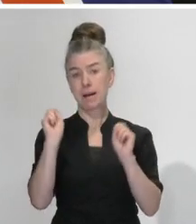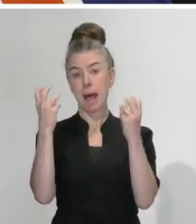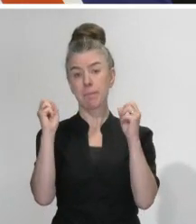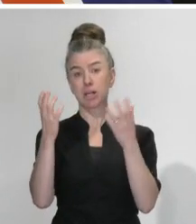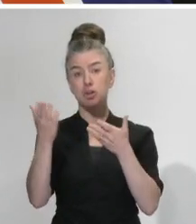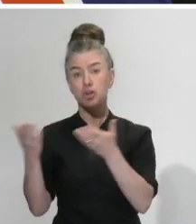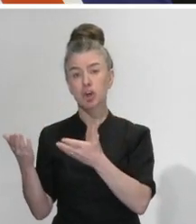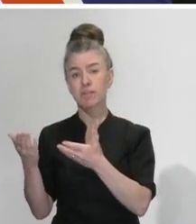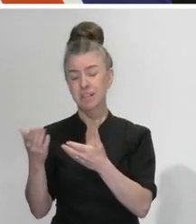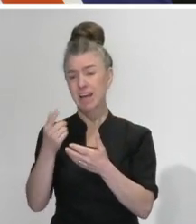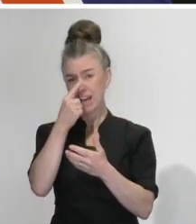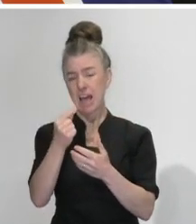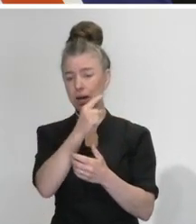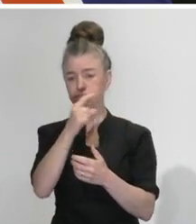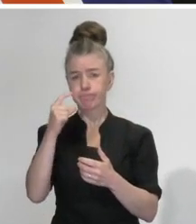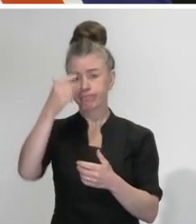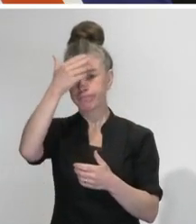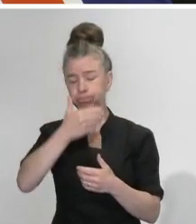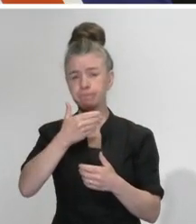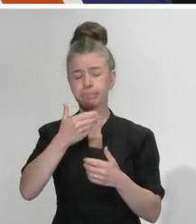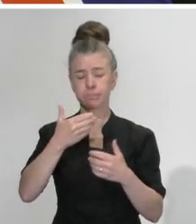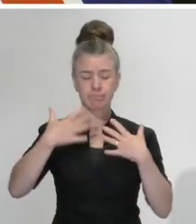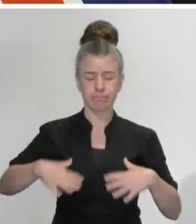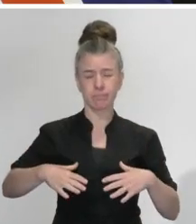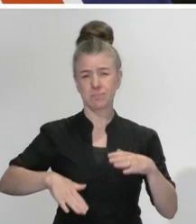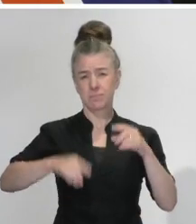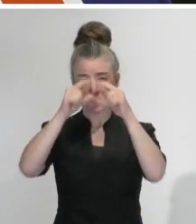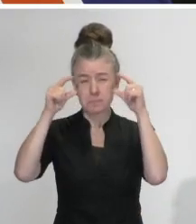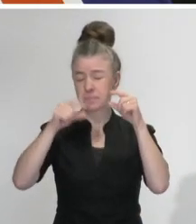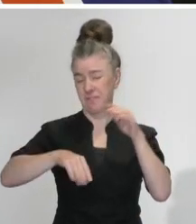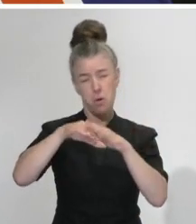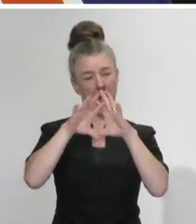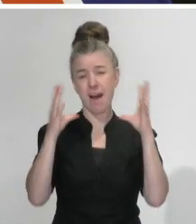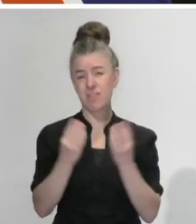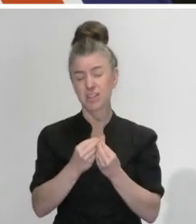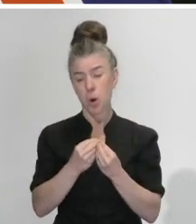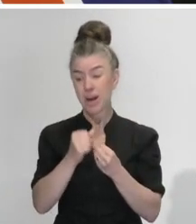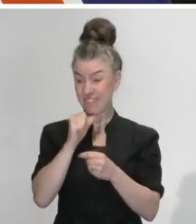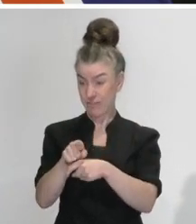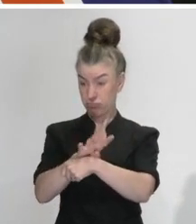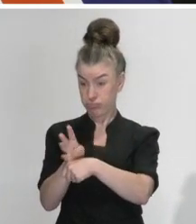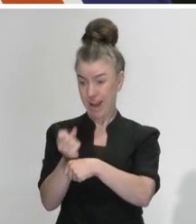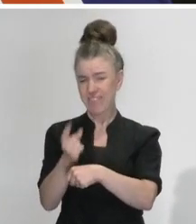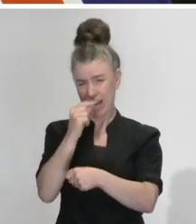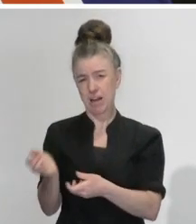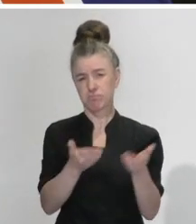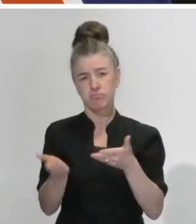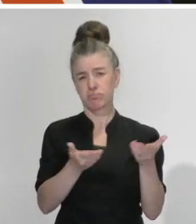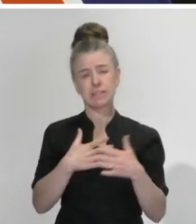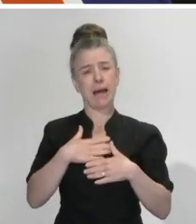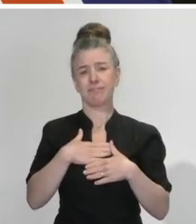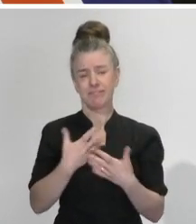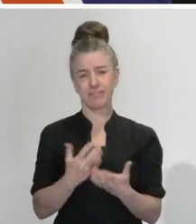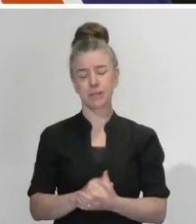to protective equipment if they need to, the full suite of protective equipment, so they would be able to transport people safely. The College of GPs have